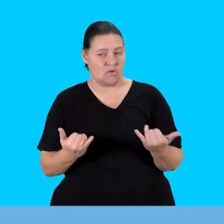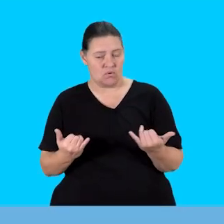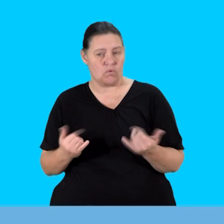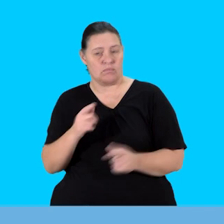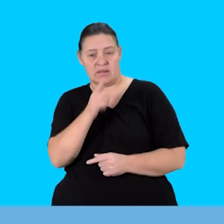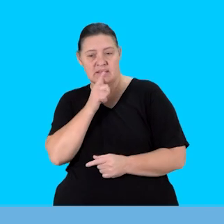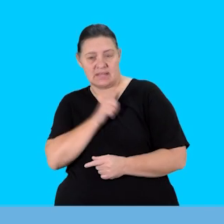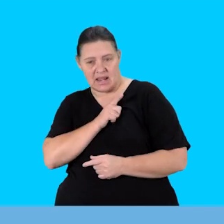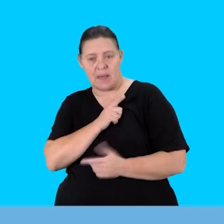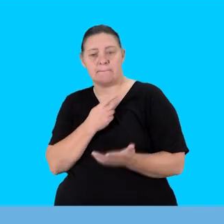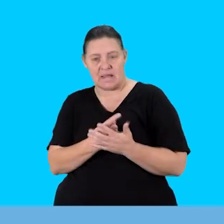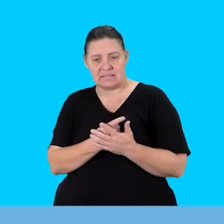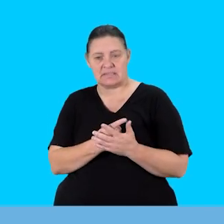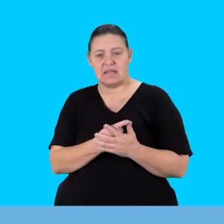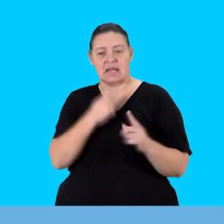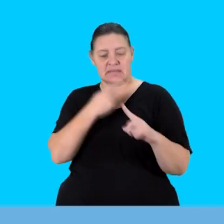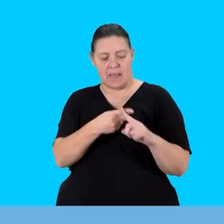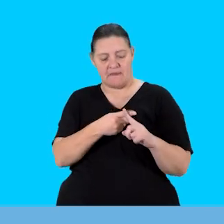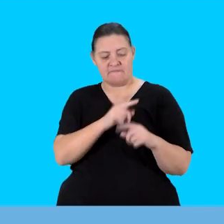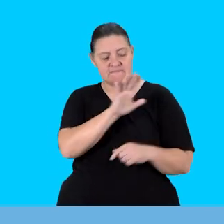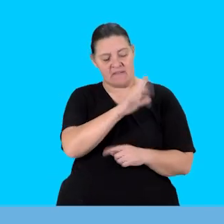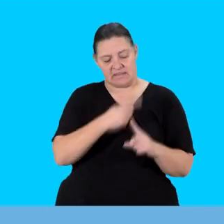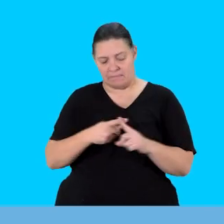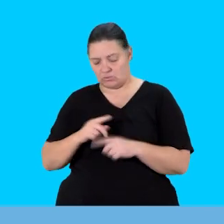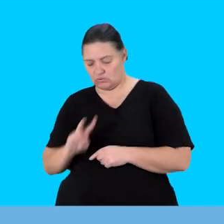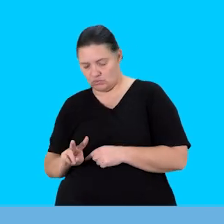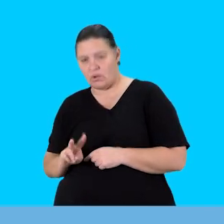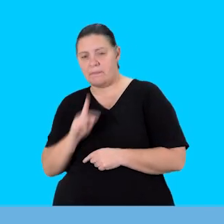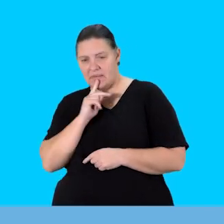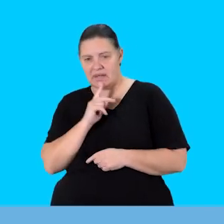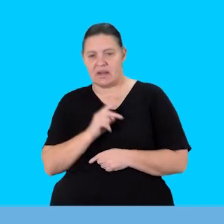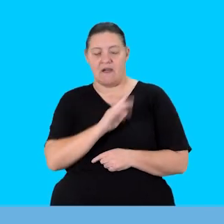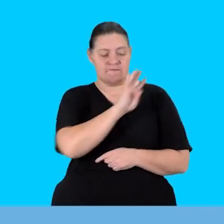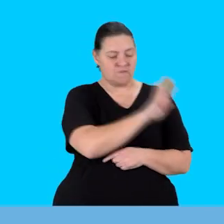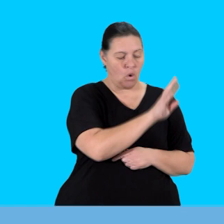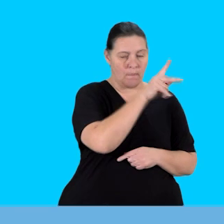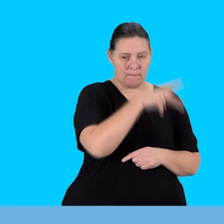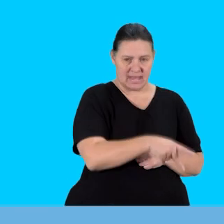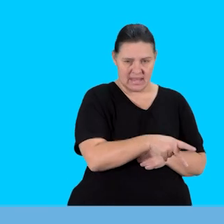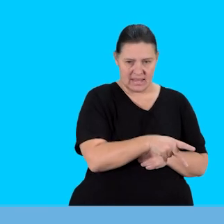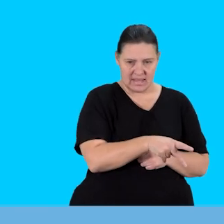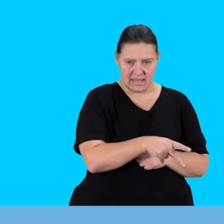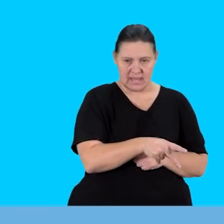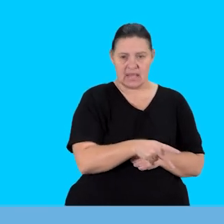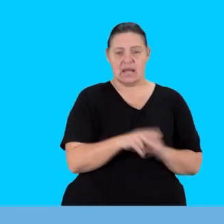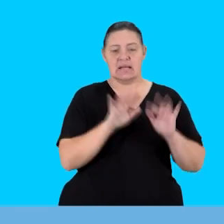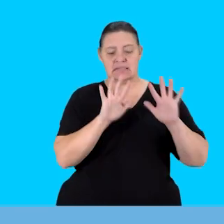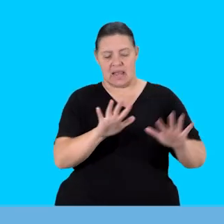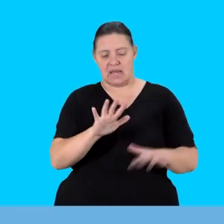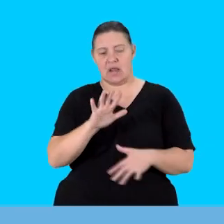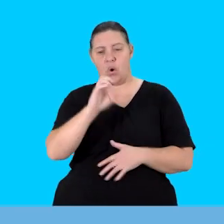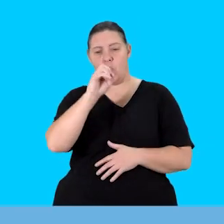now that tells me that I need to multiply the 5 with the 2. So I have 4P, and then I have